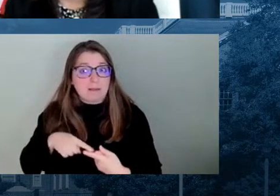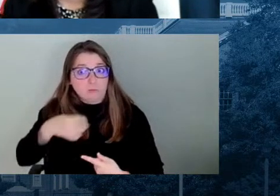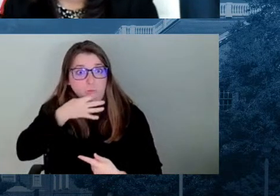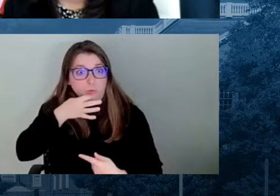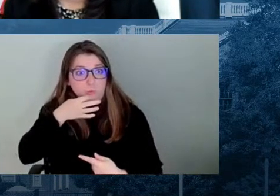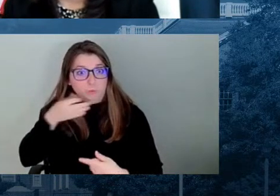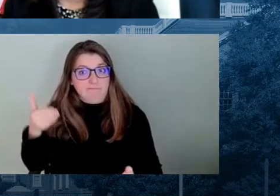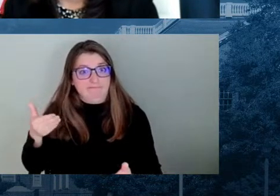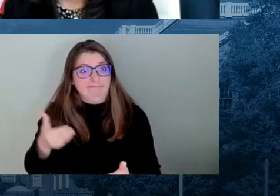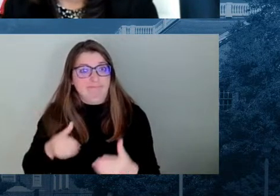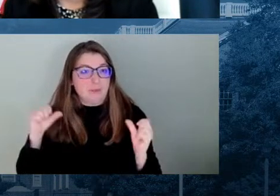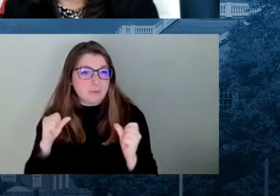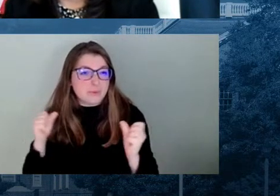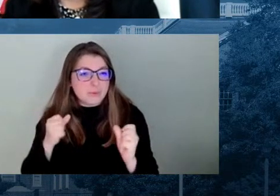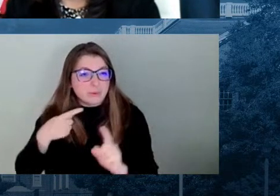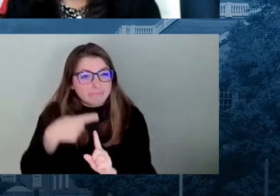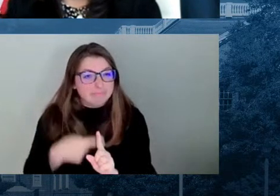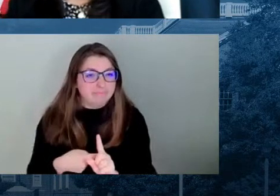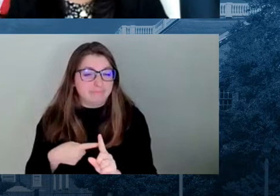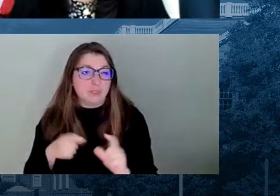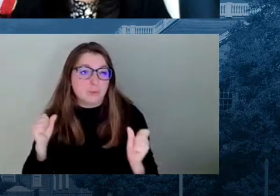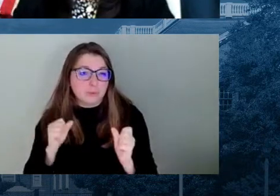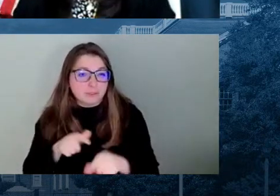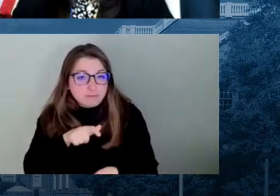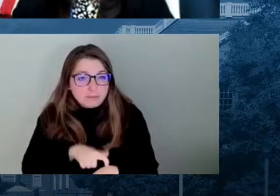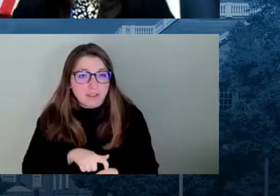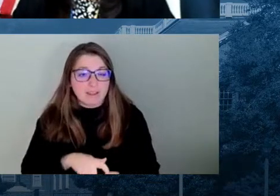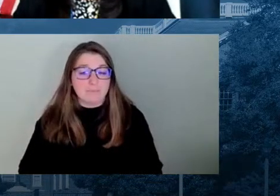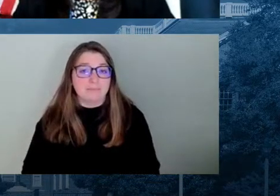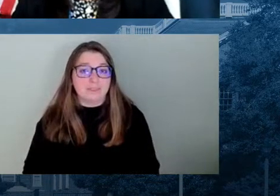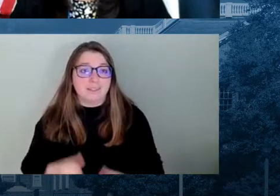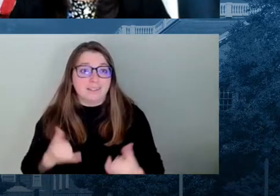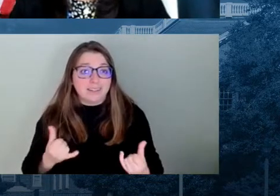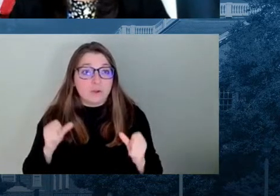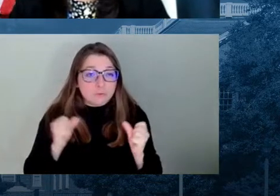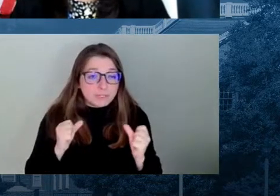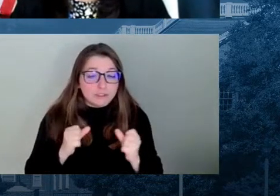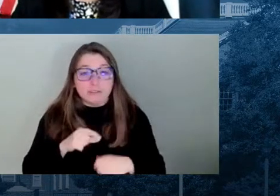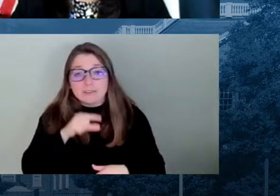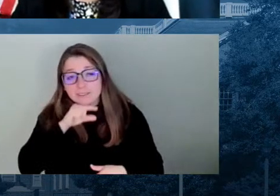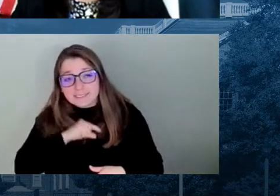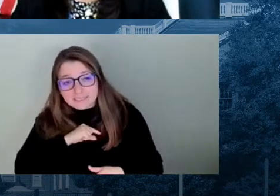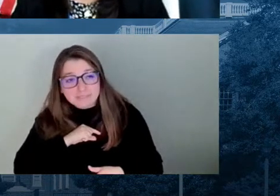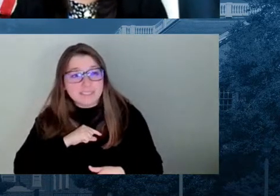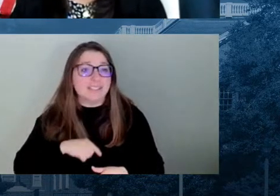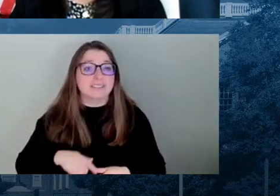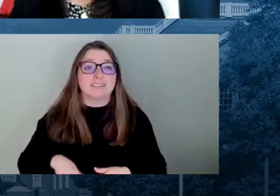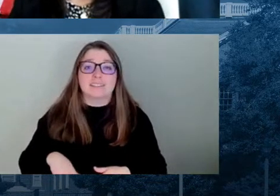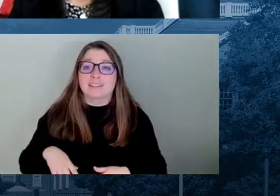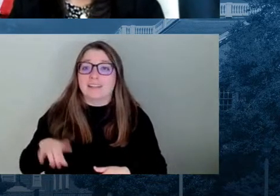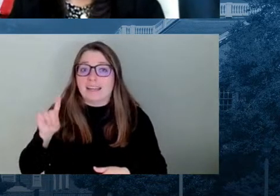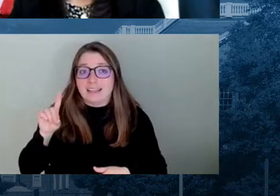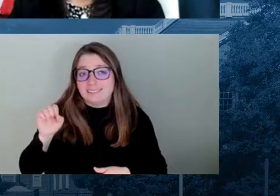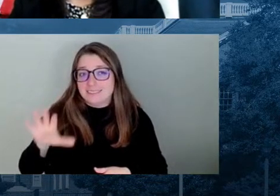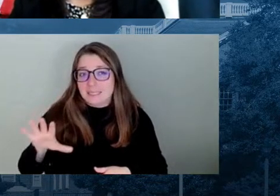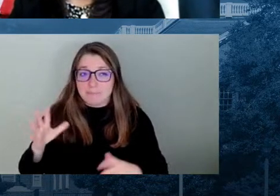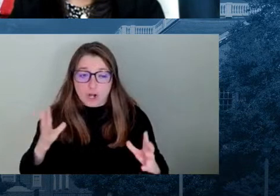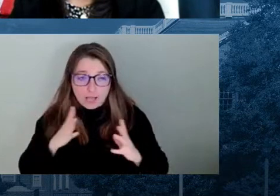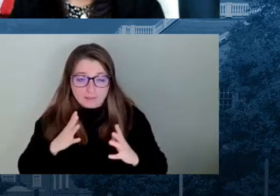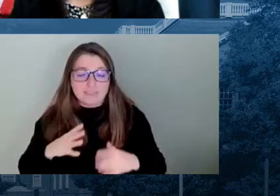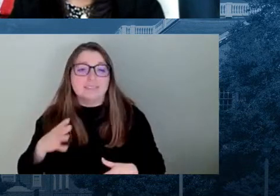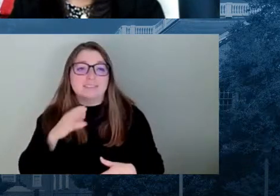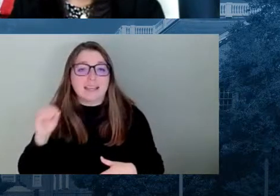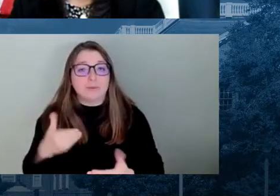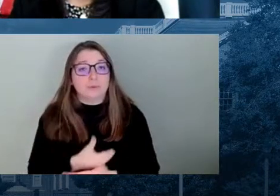heading into the late fall holidays of Thanksgiving, the December holidays, and into the new year.